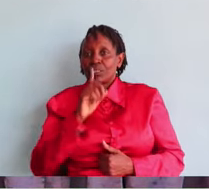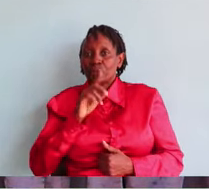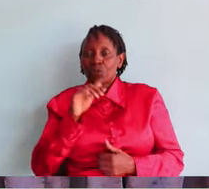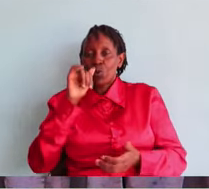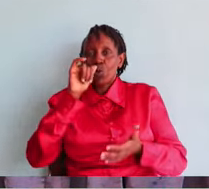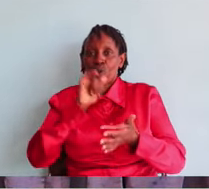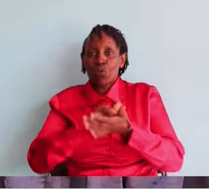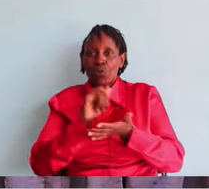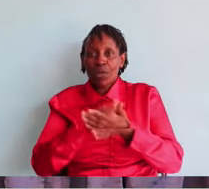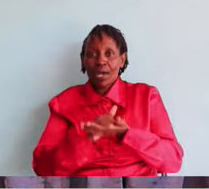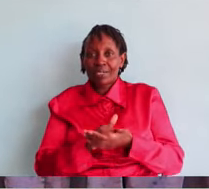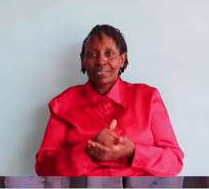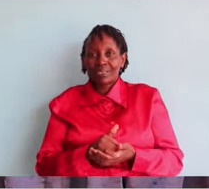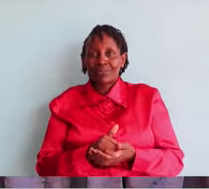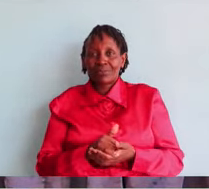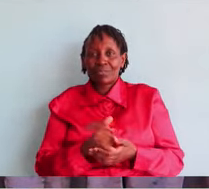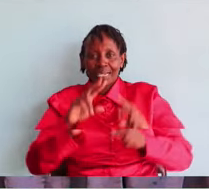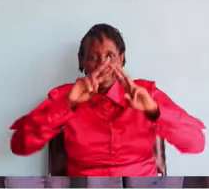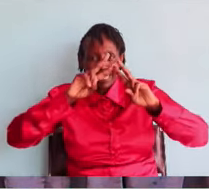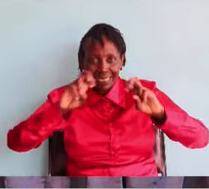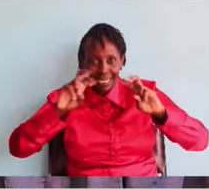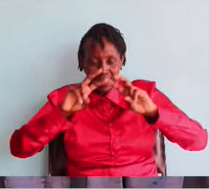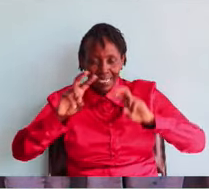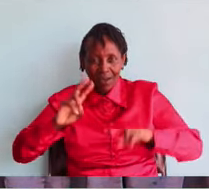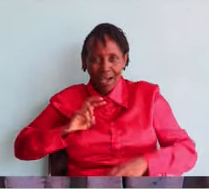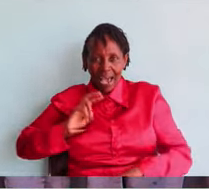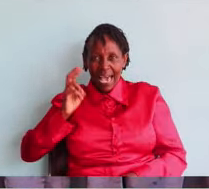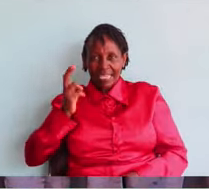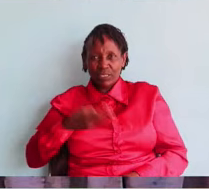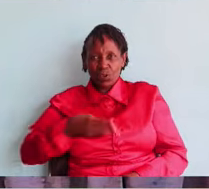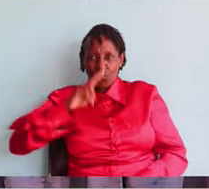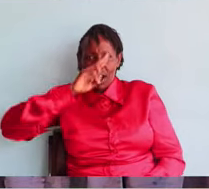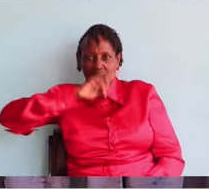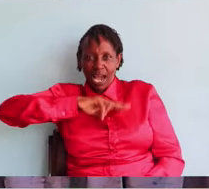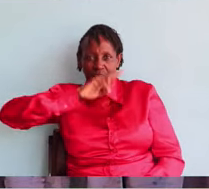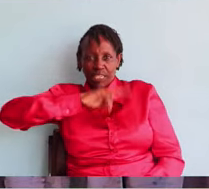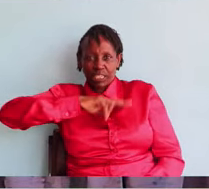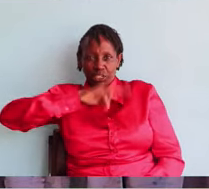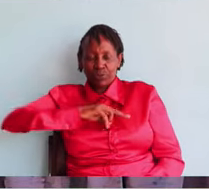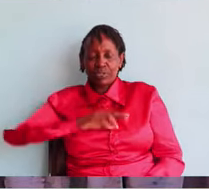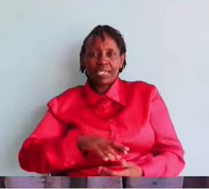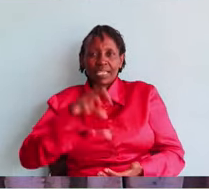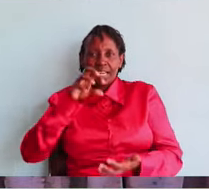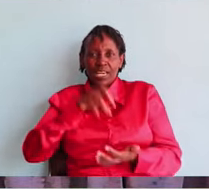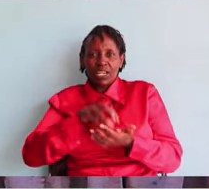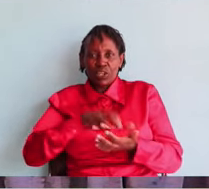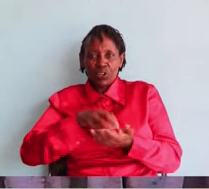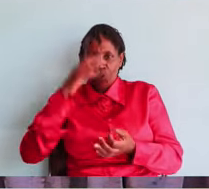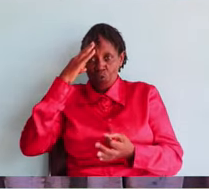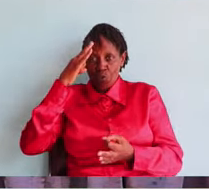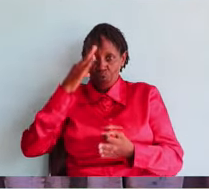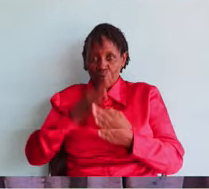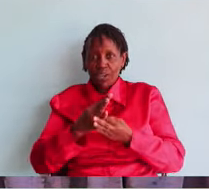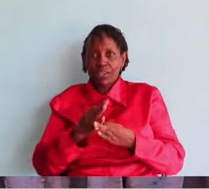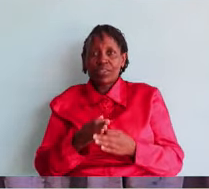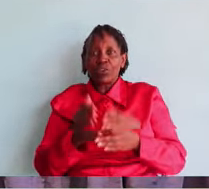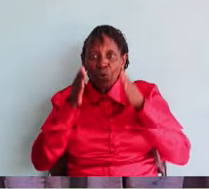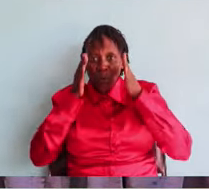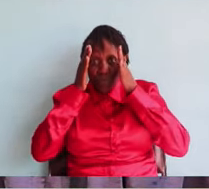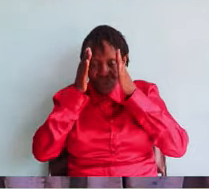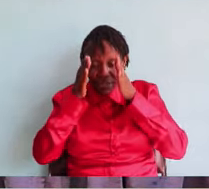we can reevaluate our attitude in matters of faith and commitment to God and to